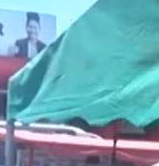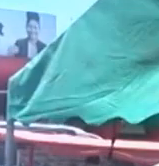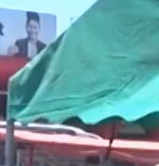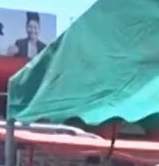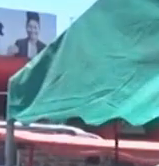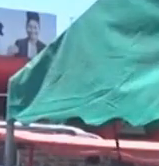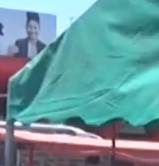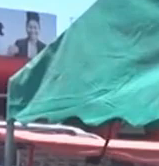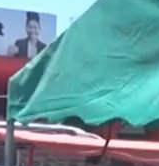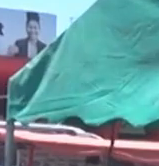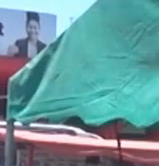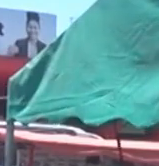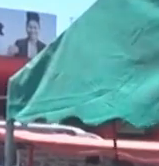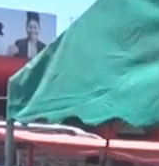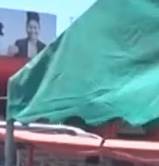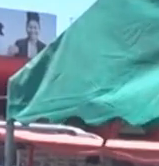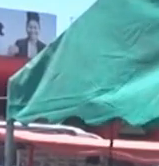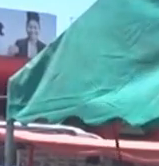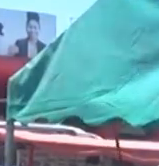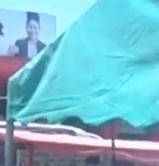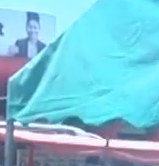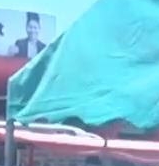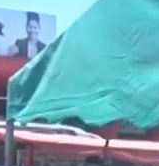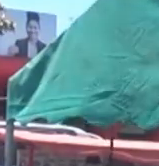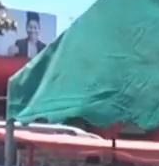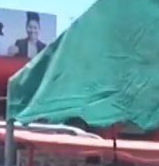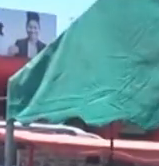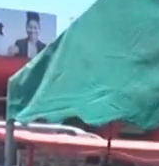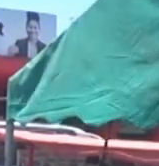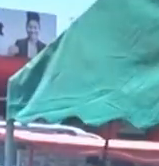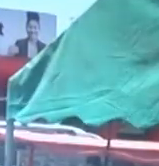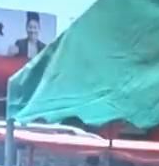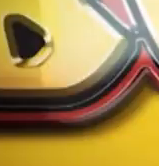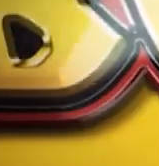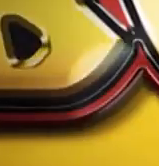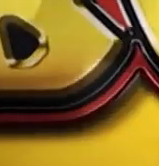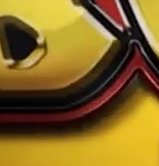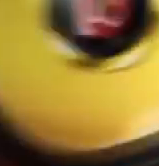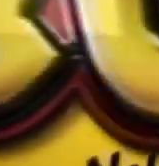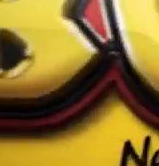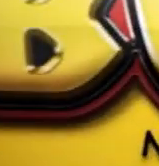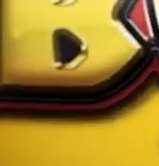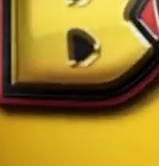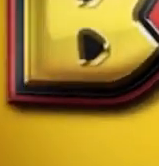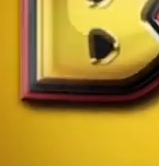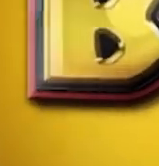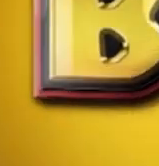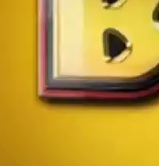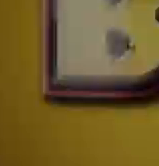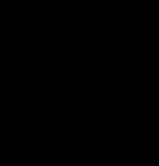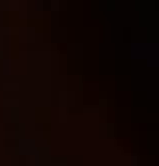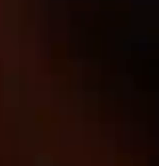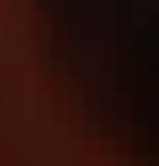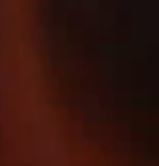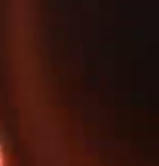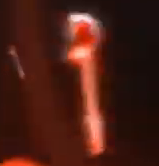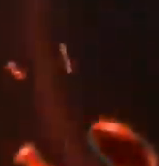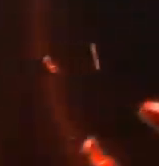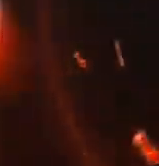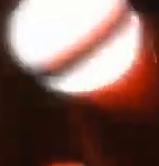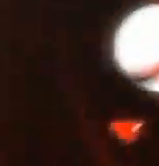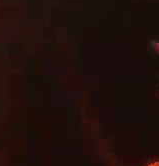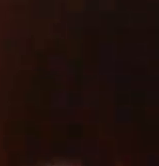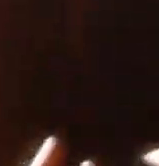Bula, ang gono ilutoka butalita ka ng Bula FM bertini nambang 2 NSR. Bula FM nambang 2 NSR.